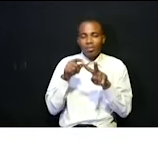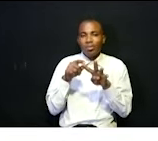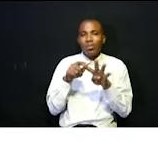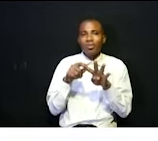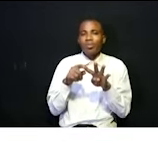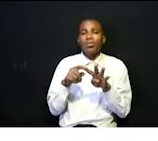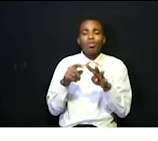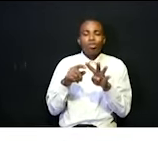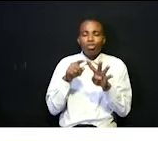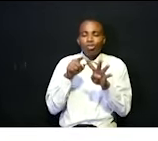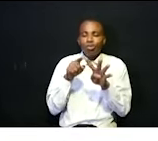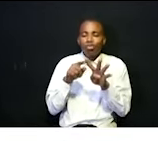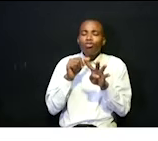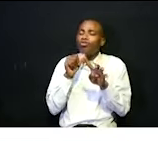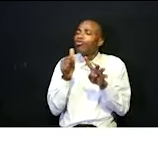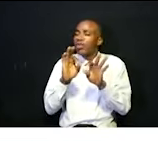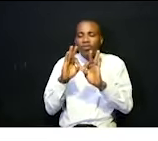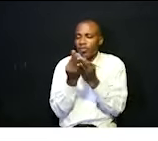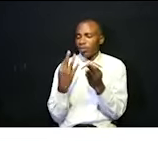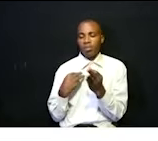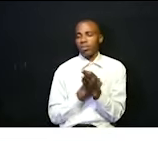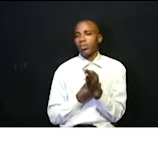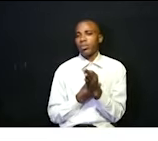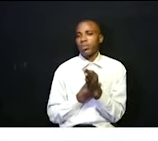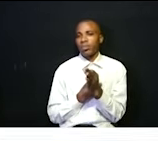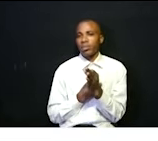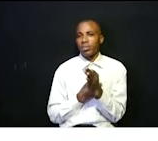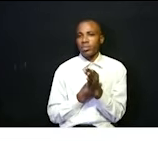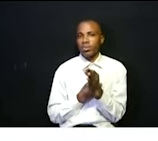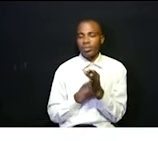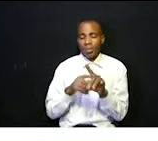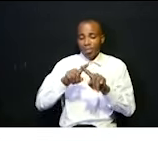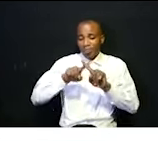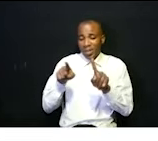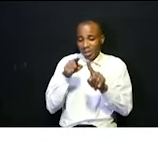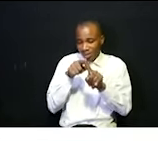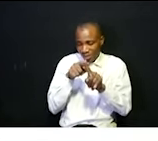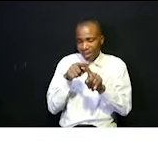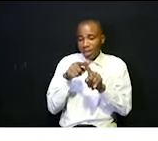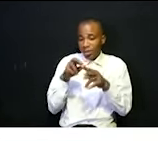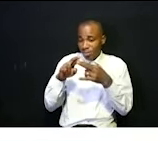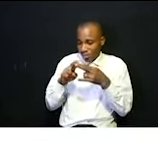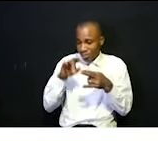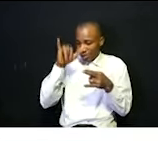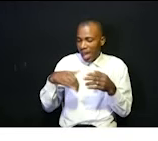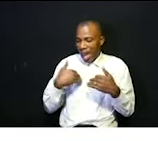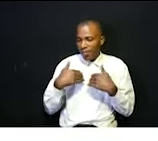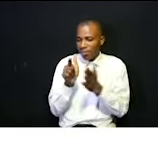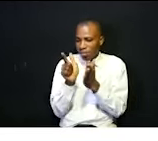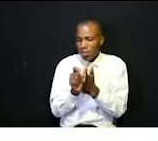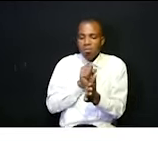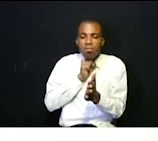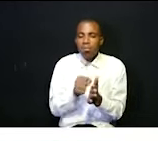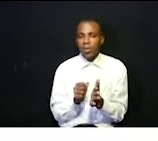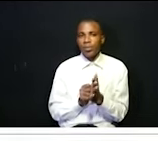woni obi a enye obusuani entem. That involves obligations. Na we no asundi ahodo e wom. And